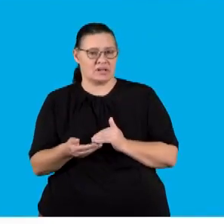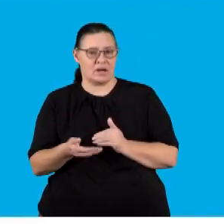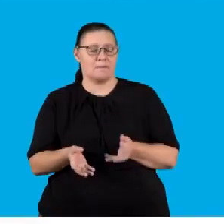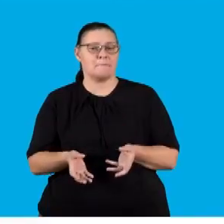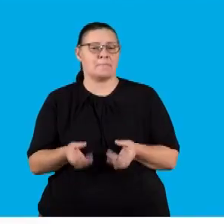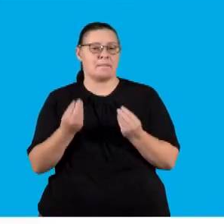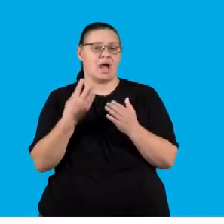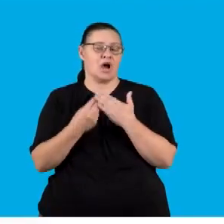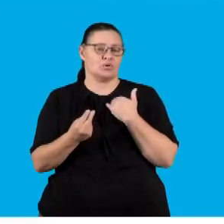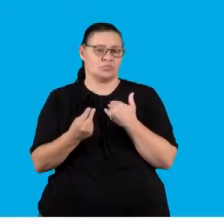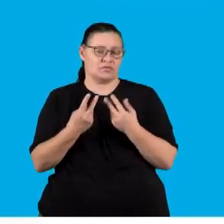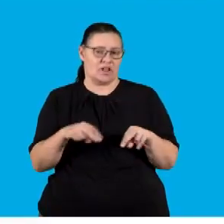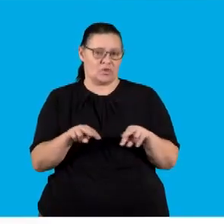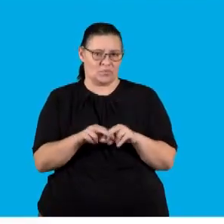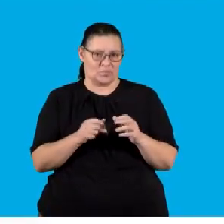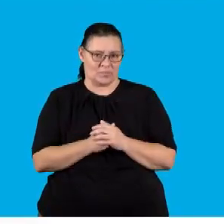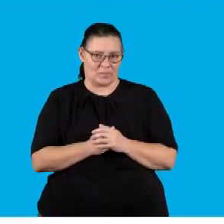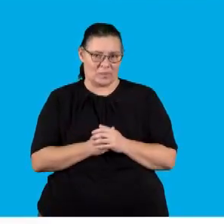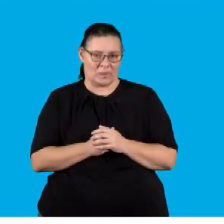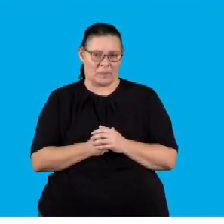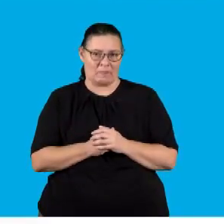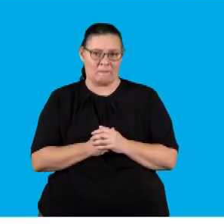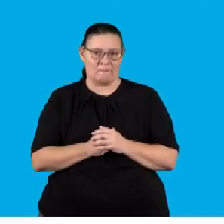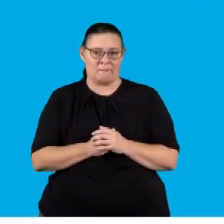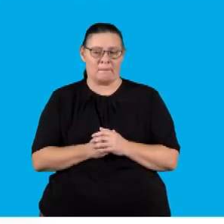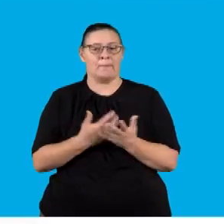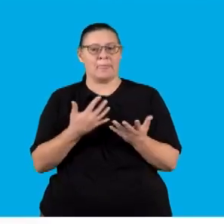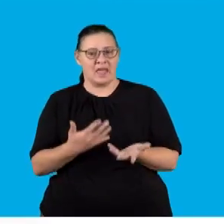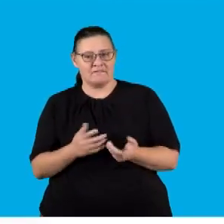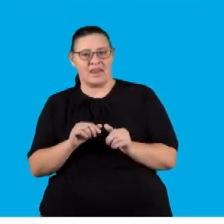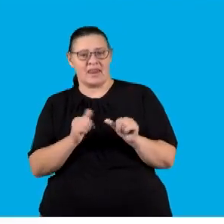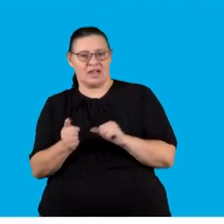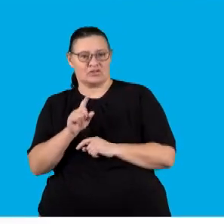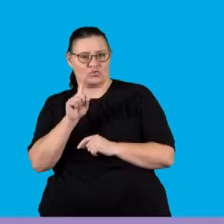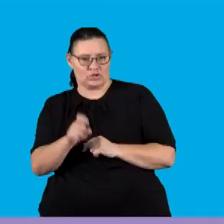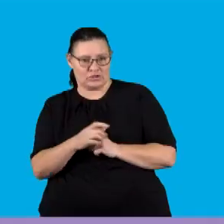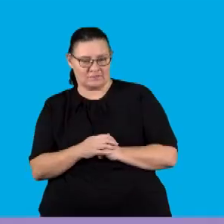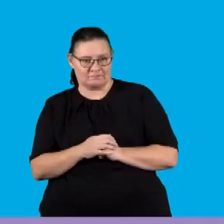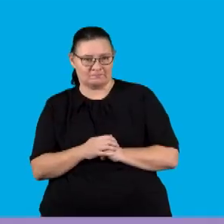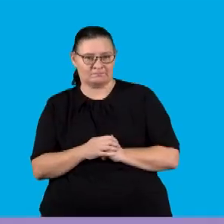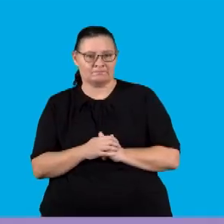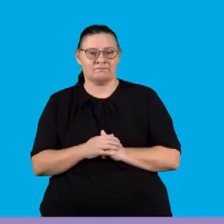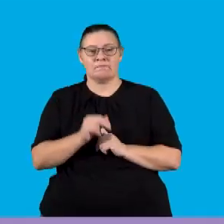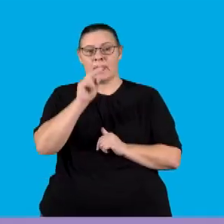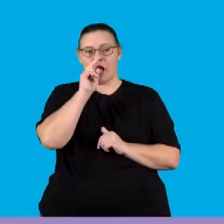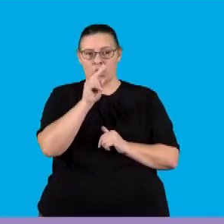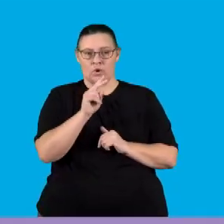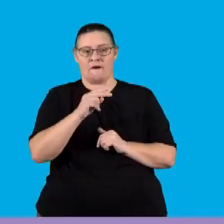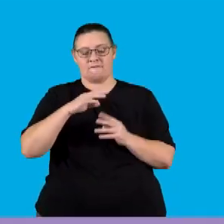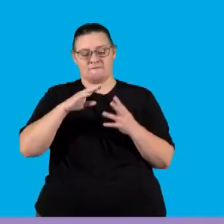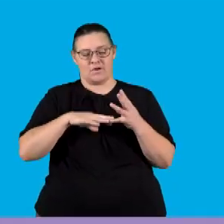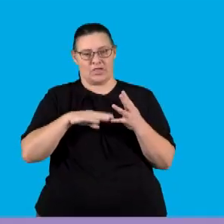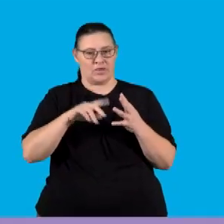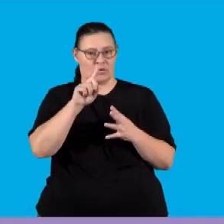we get that output value. Let's move on to the next question. Now, let's look at